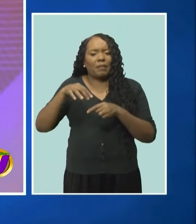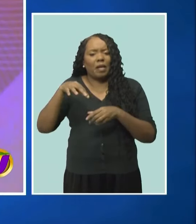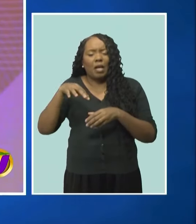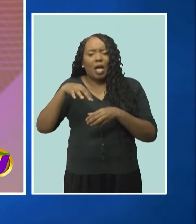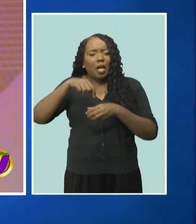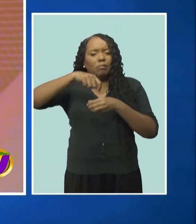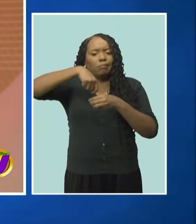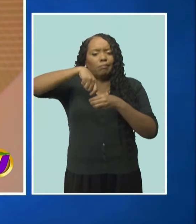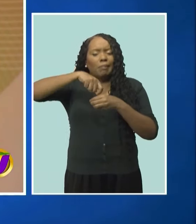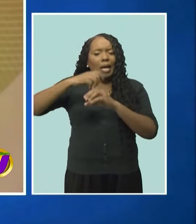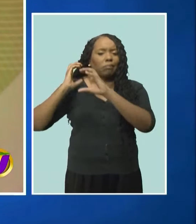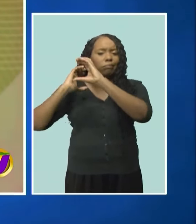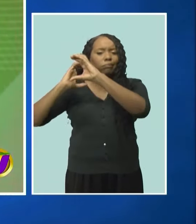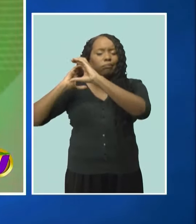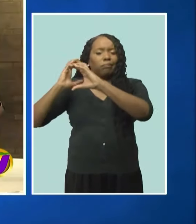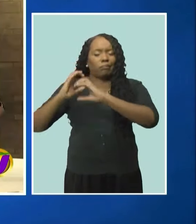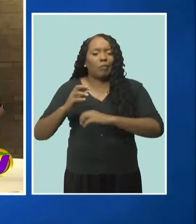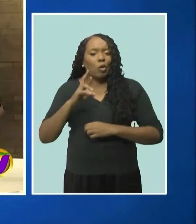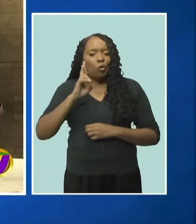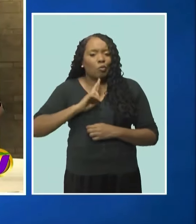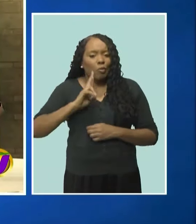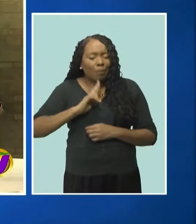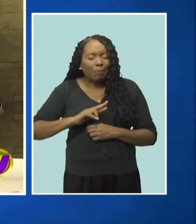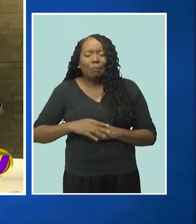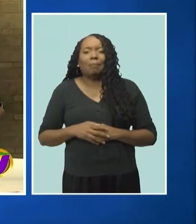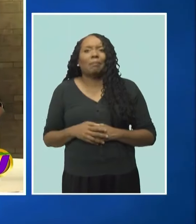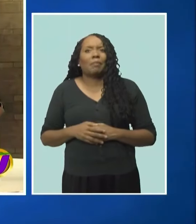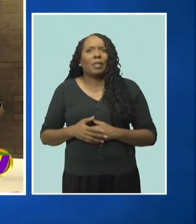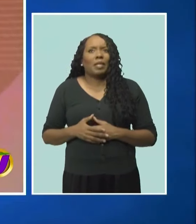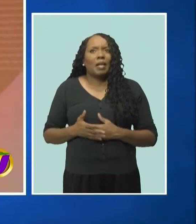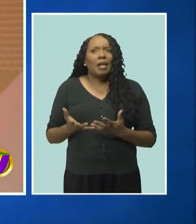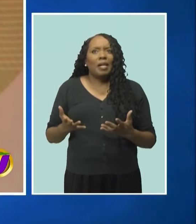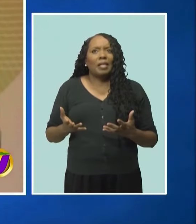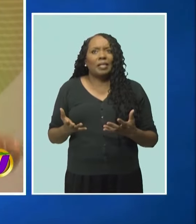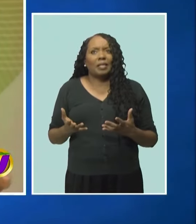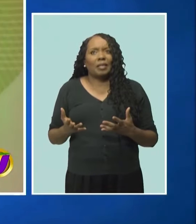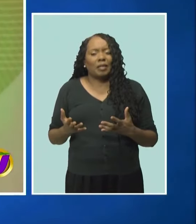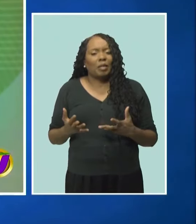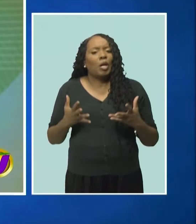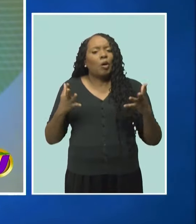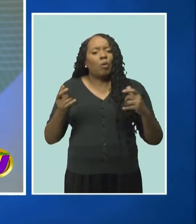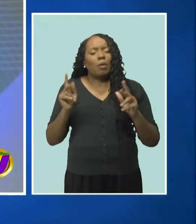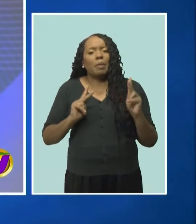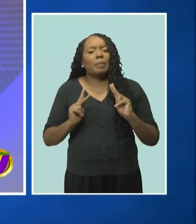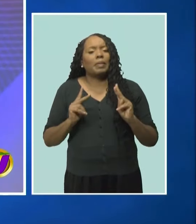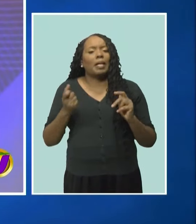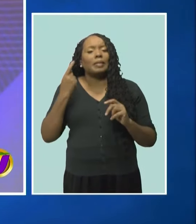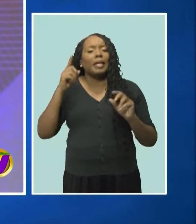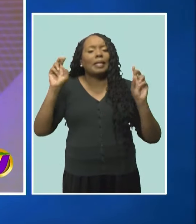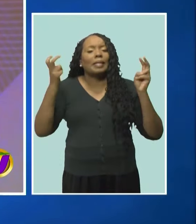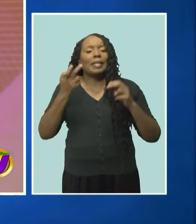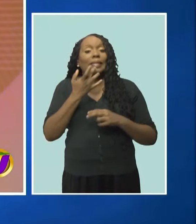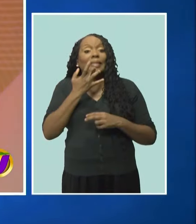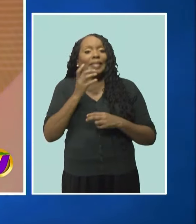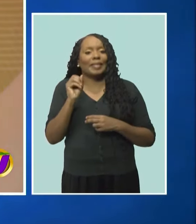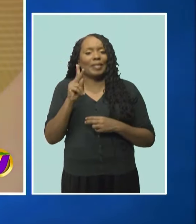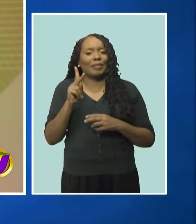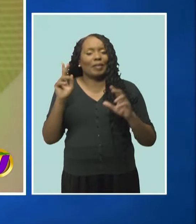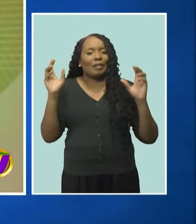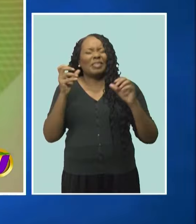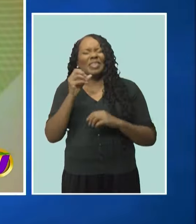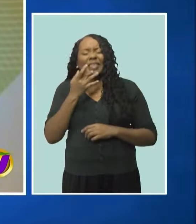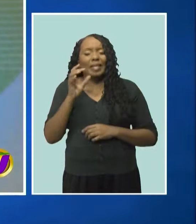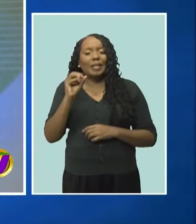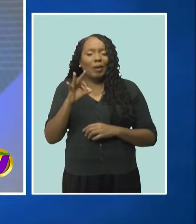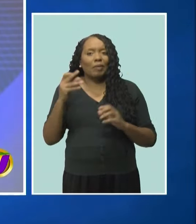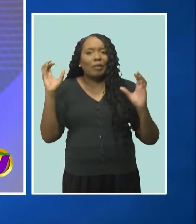various rums, because Barbados is the birthplace of rum, yes. So blending various rums to learn, okay, this is a taste of Cropover as well. Mm-hmm. Then we have the functional items, so you know, your